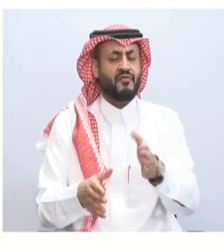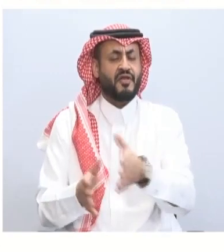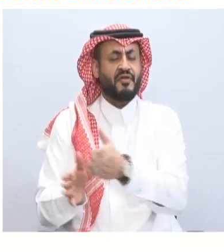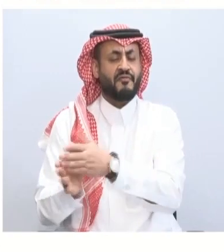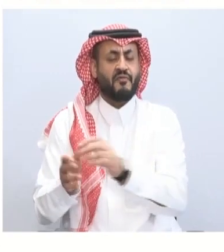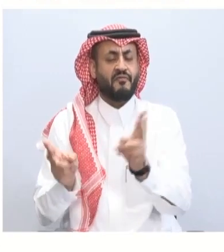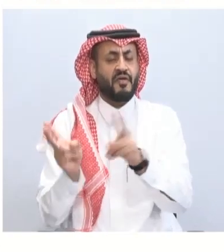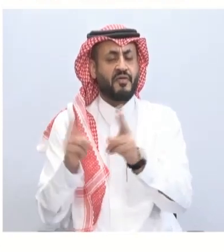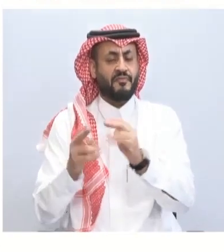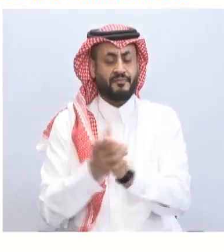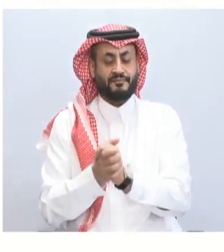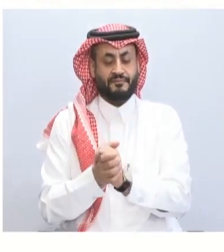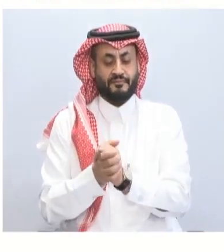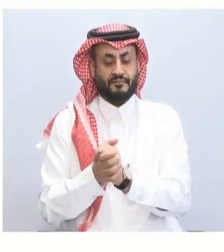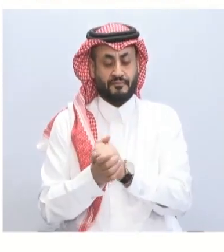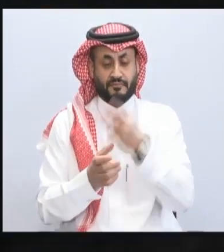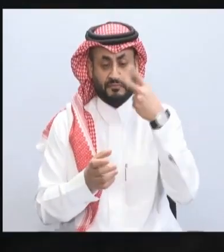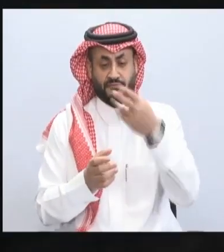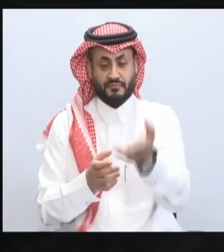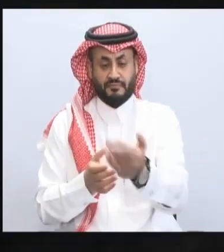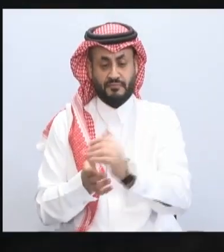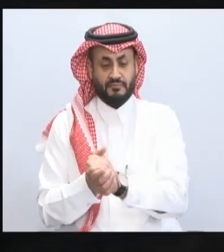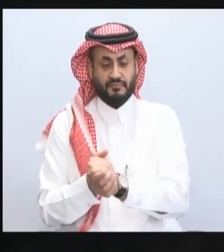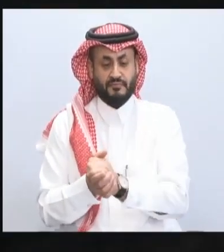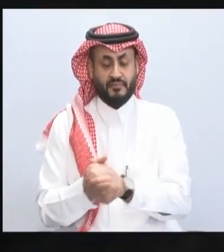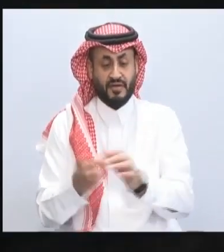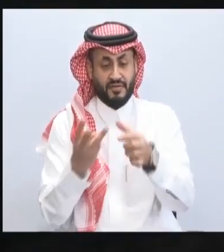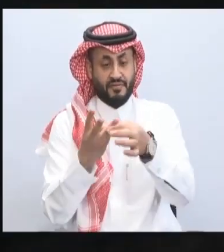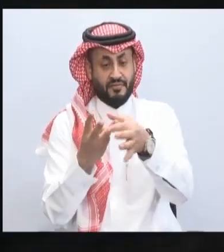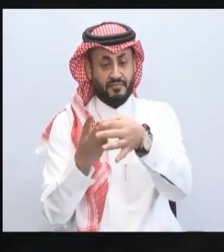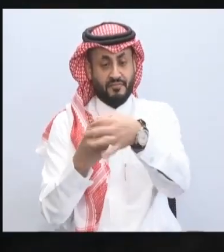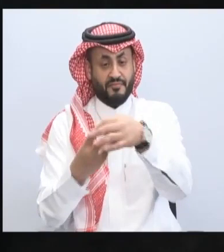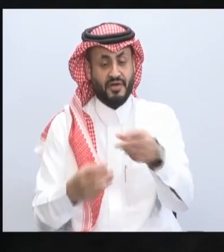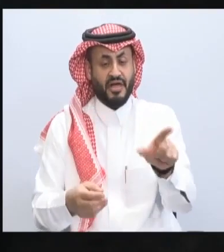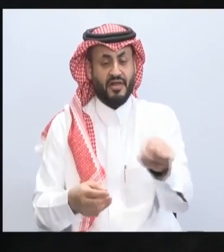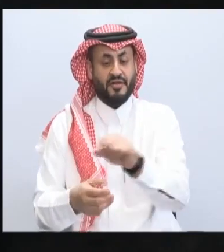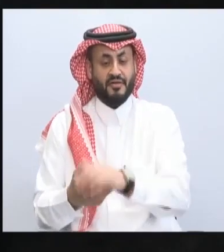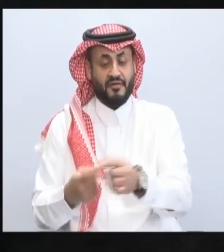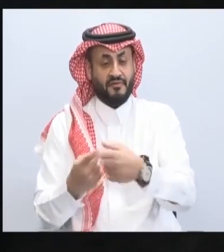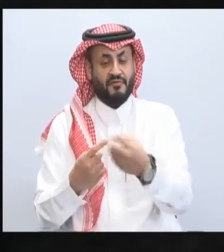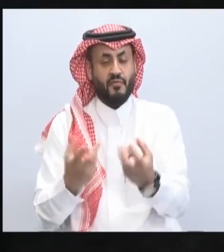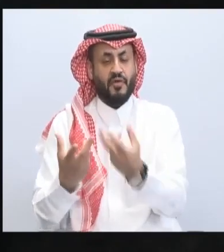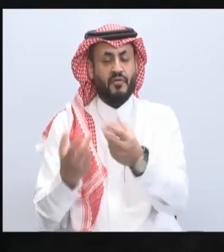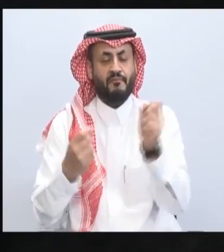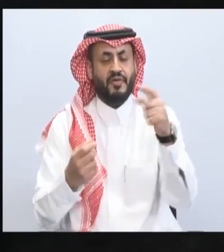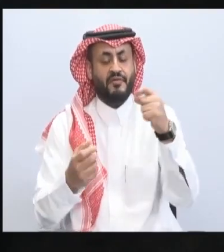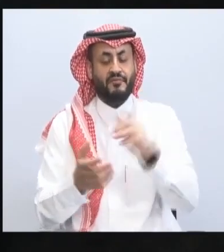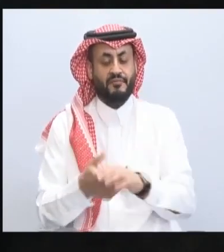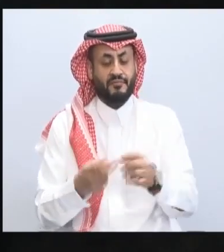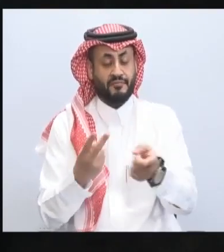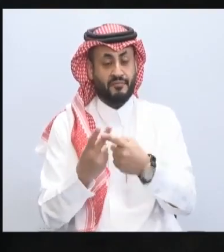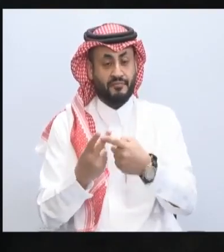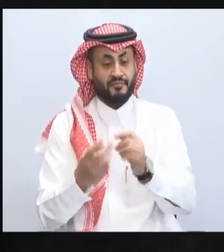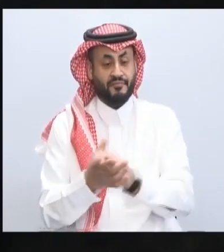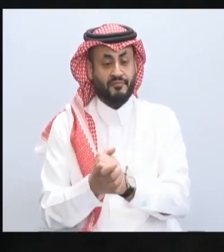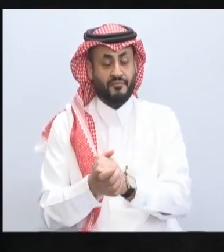communication? Now here you can see that I brought 3 examples, the smoke signals, and then